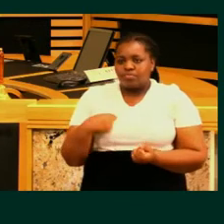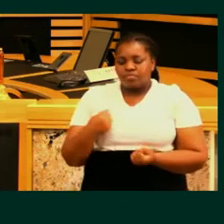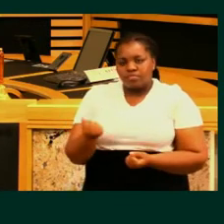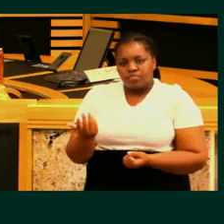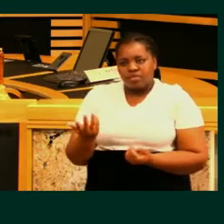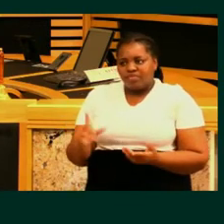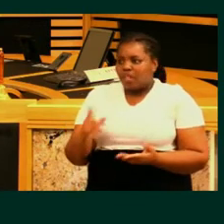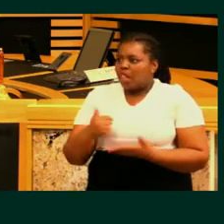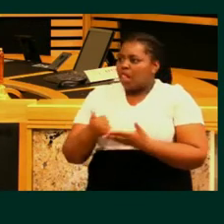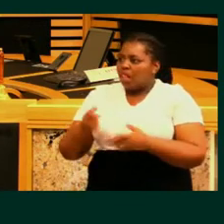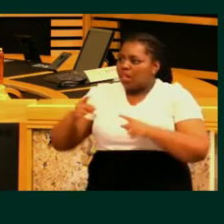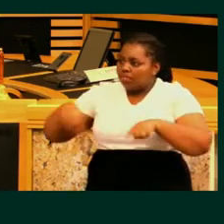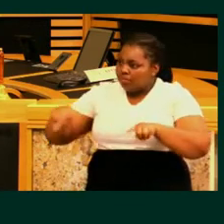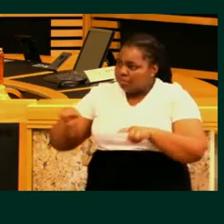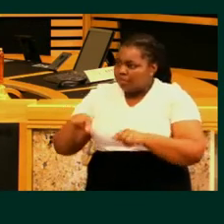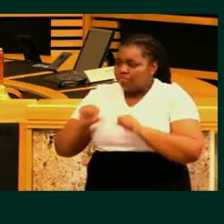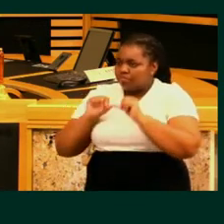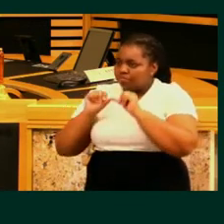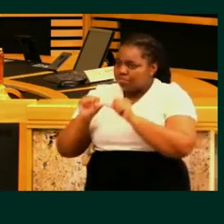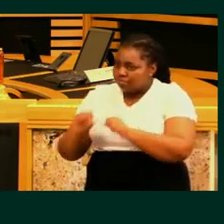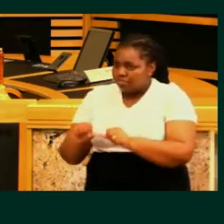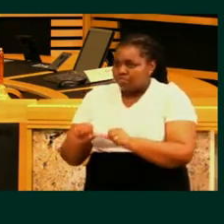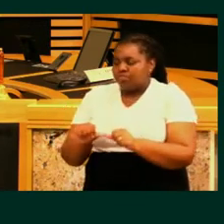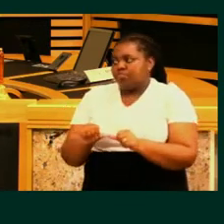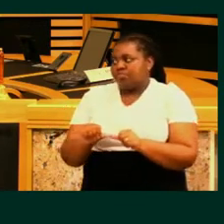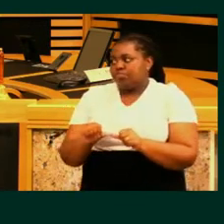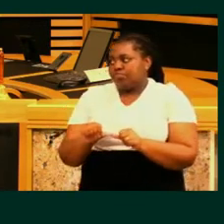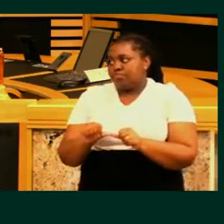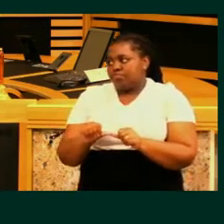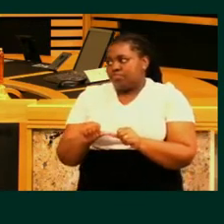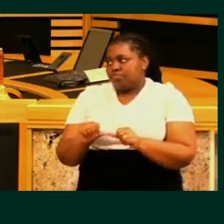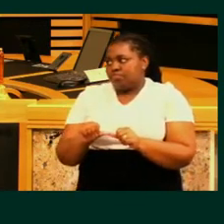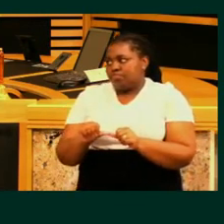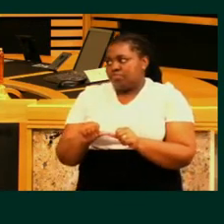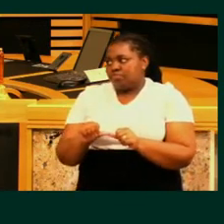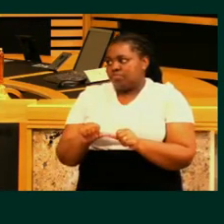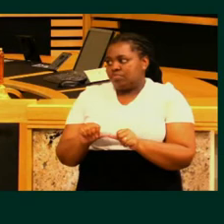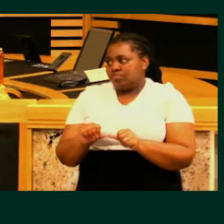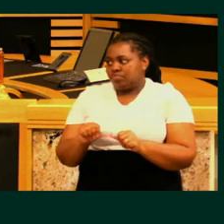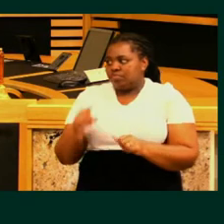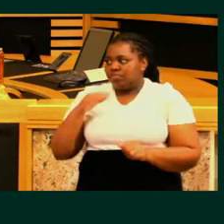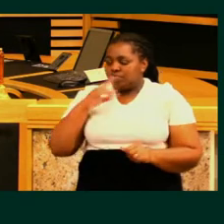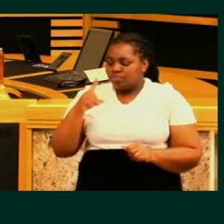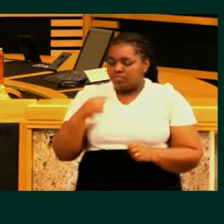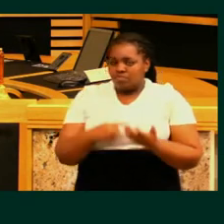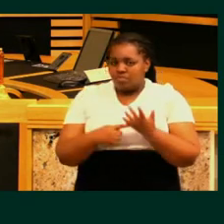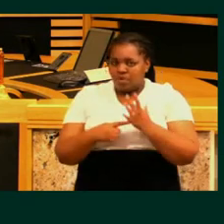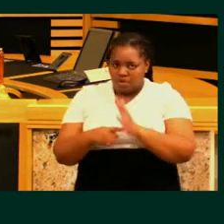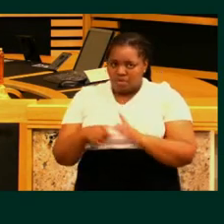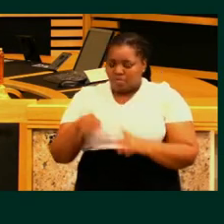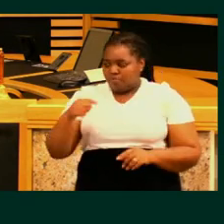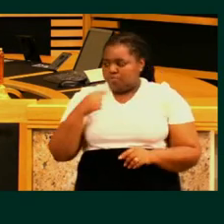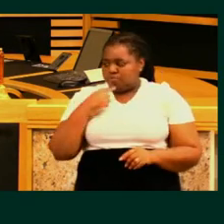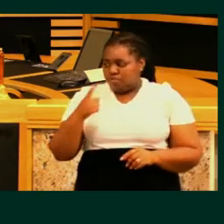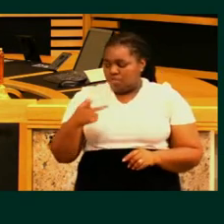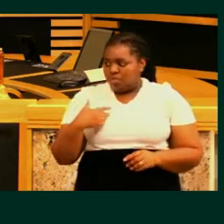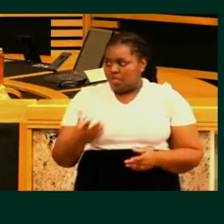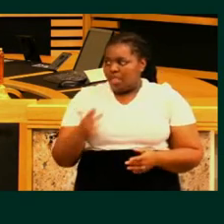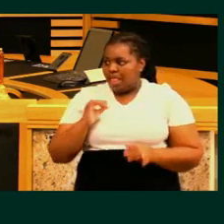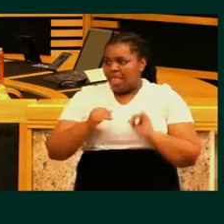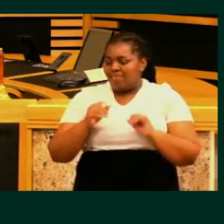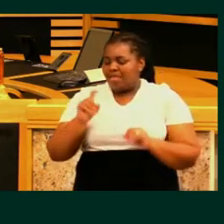to help them continue to fail the latest stats show that sexual offenses came in at